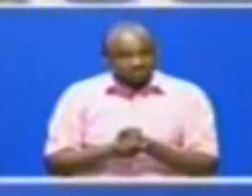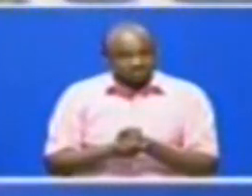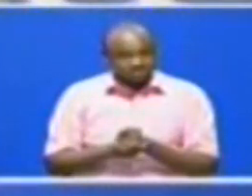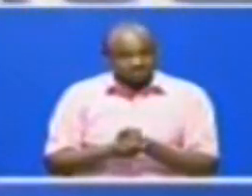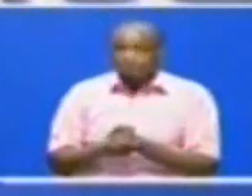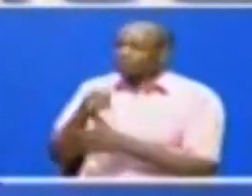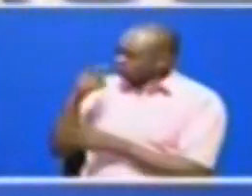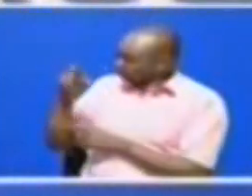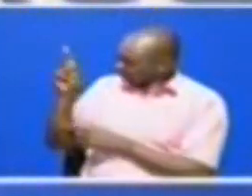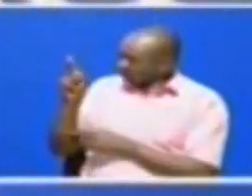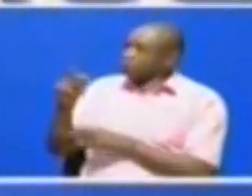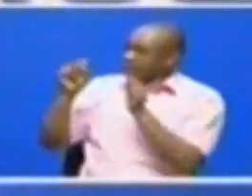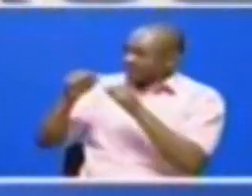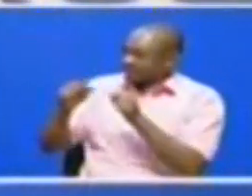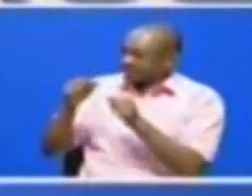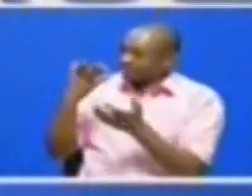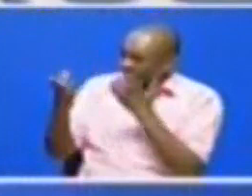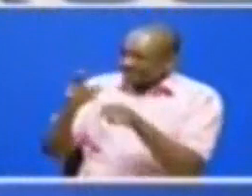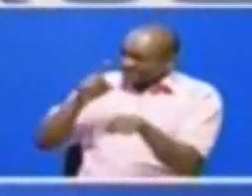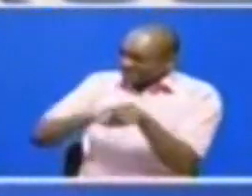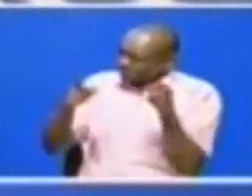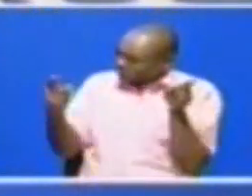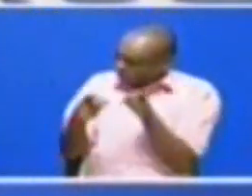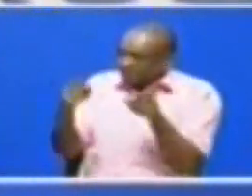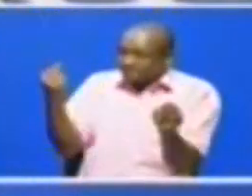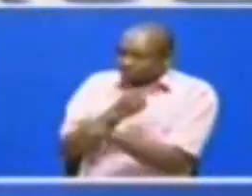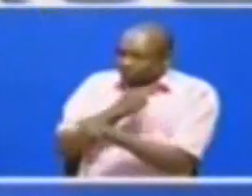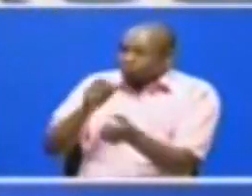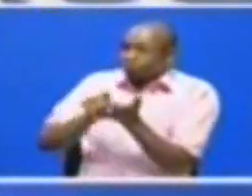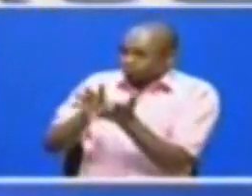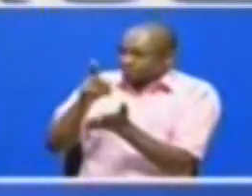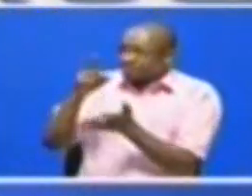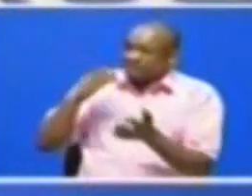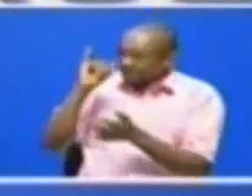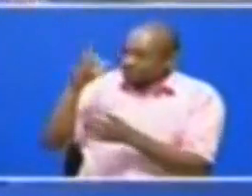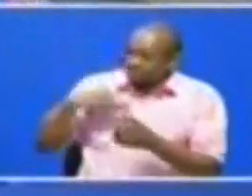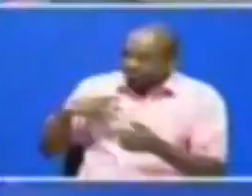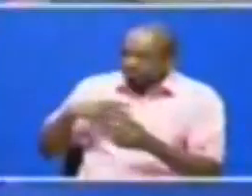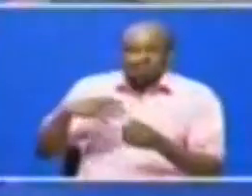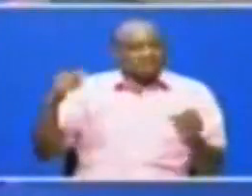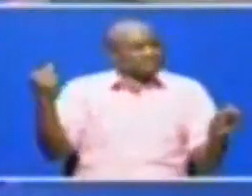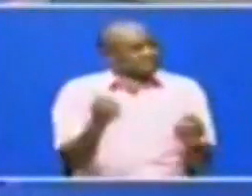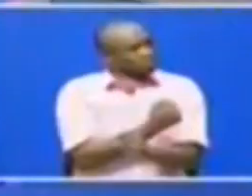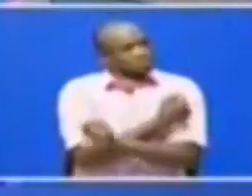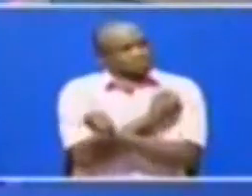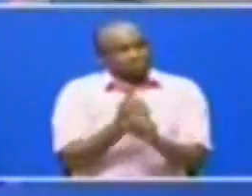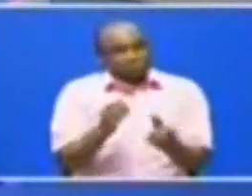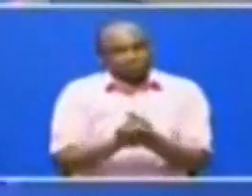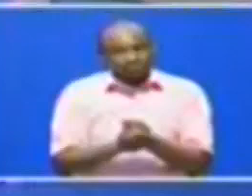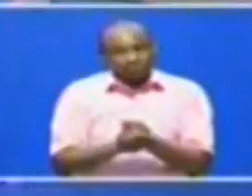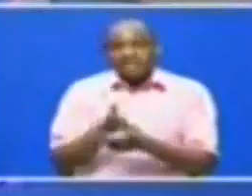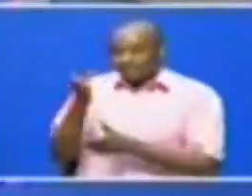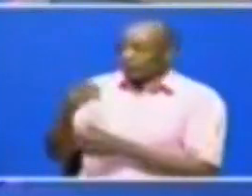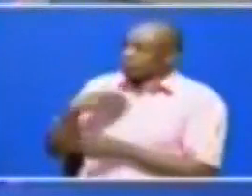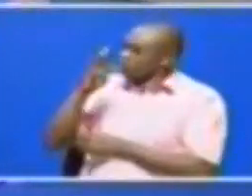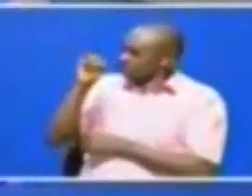So you also agree that within the time that we have, it's not practical to get these commissioners out of office? No, it's not possible. It's not possible. Now, Mark, this is where I want to bring